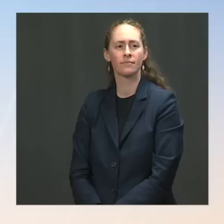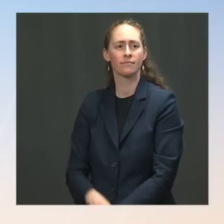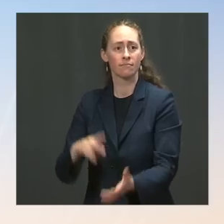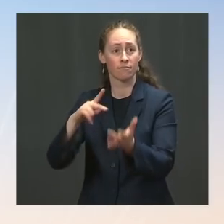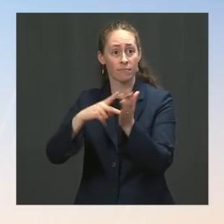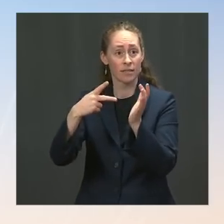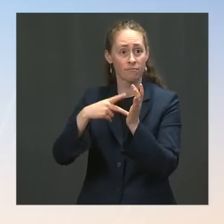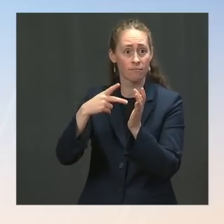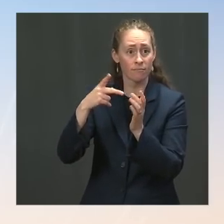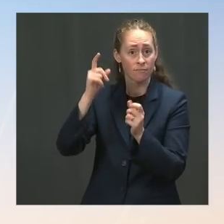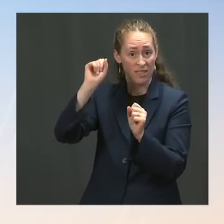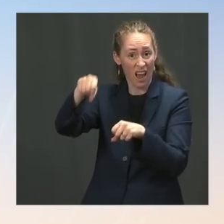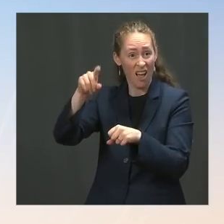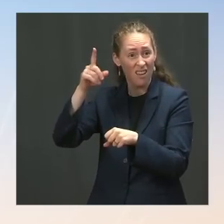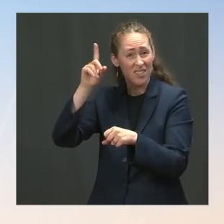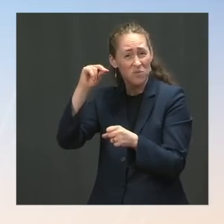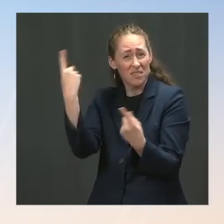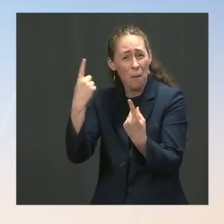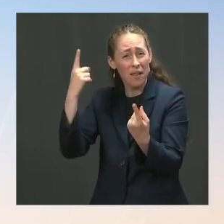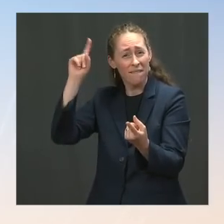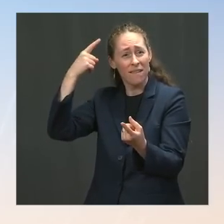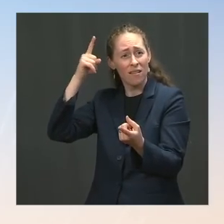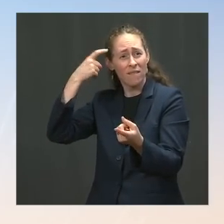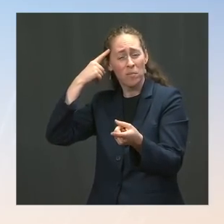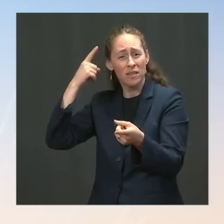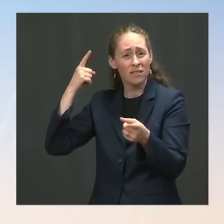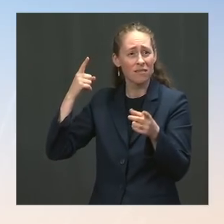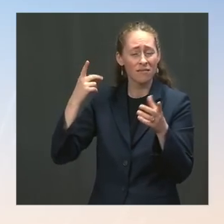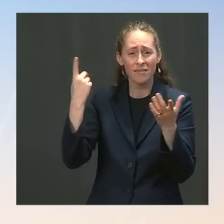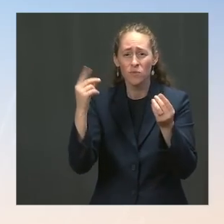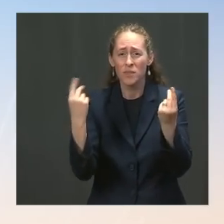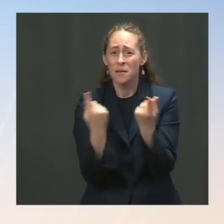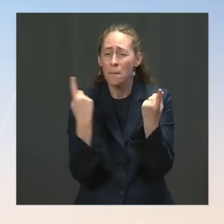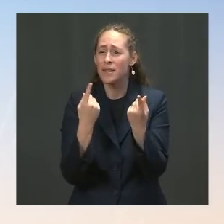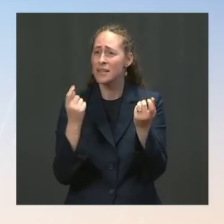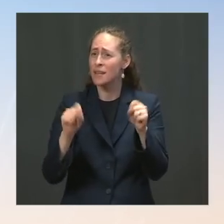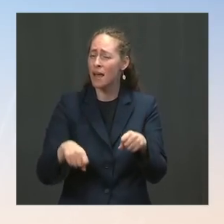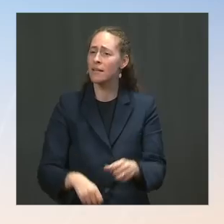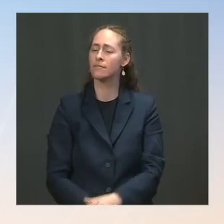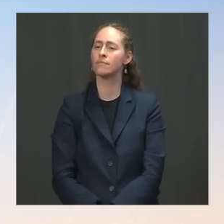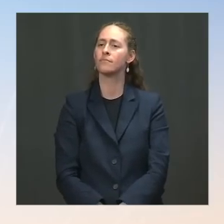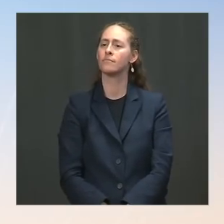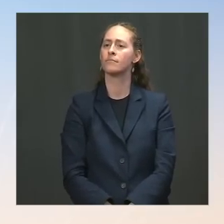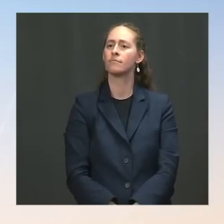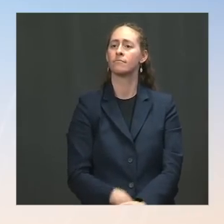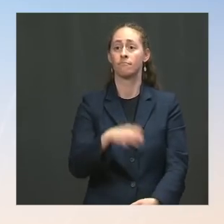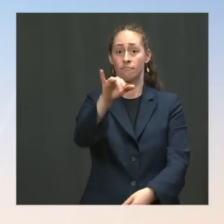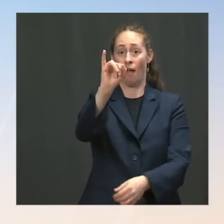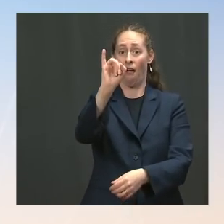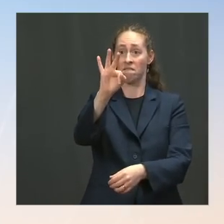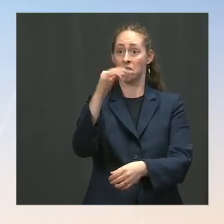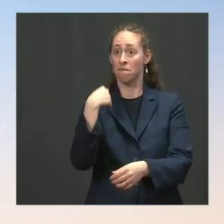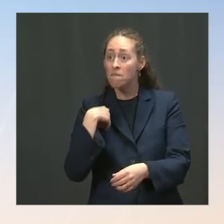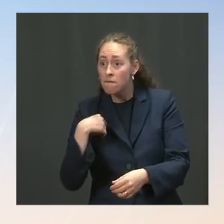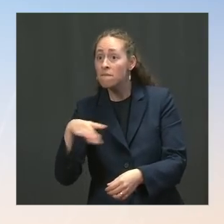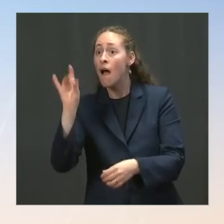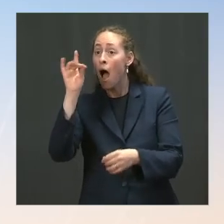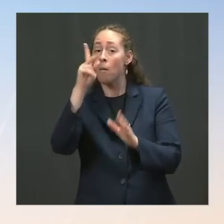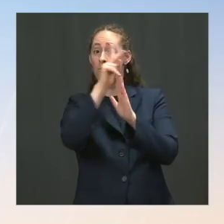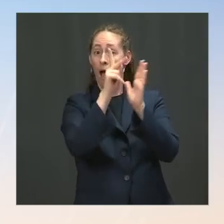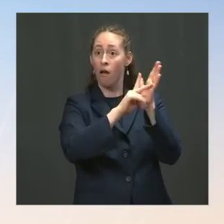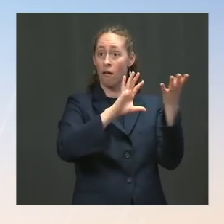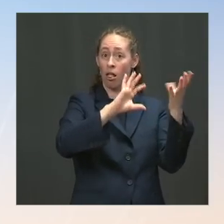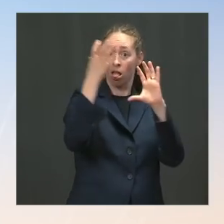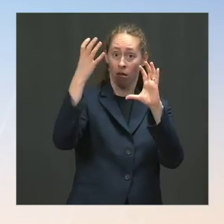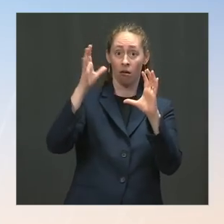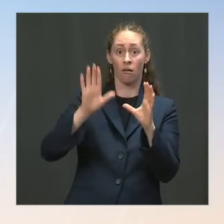find that because of poor policy, students are not accessing the right to public education, we will have conversations with those states and take that very